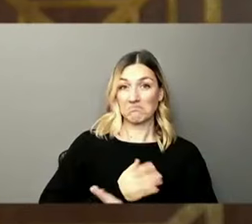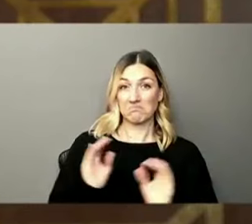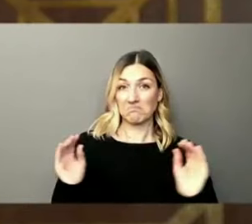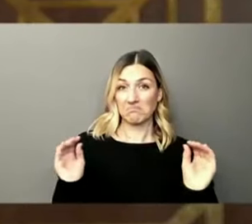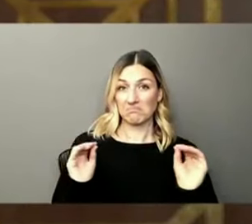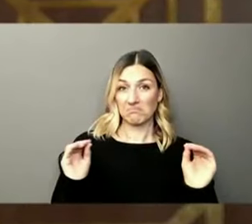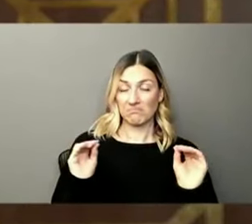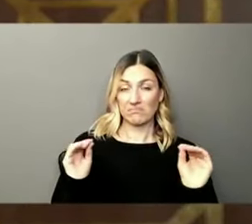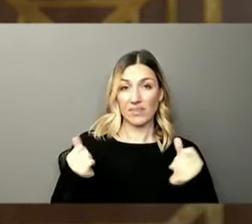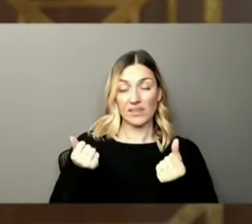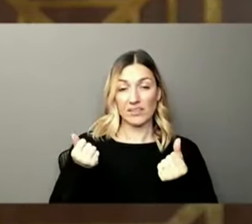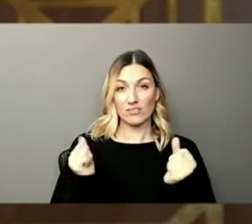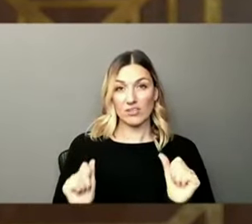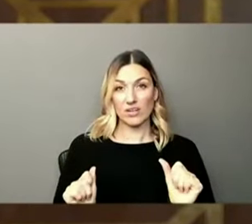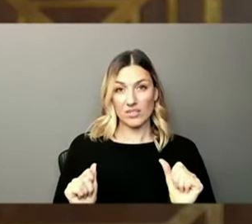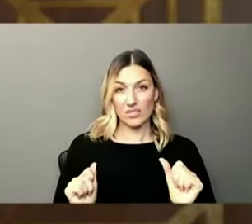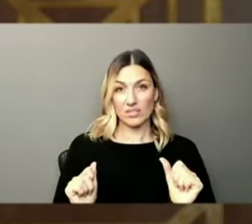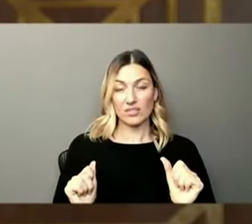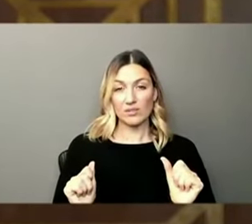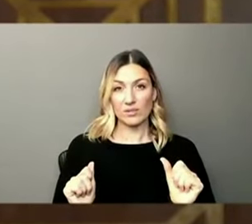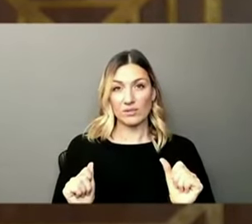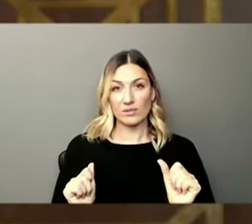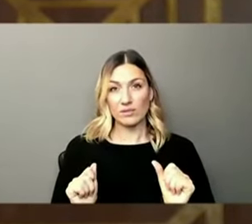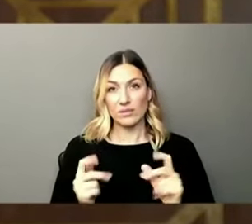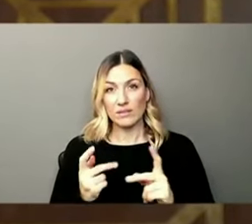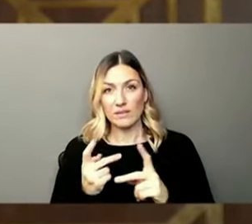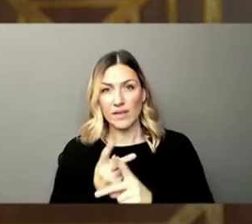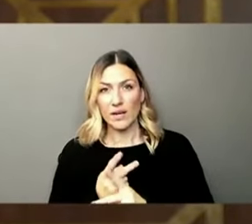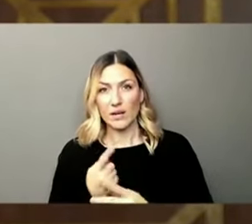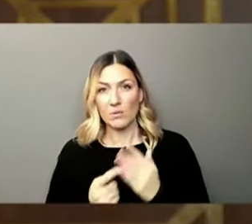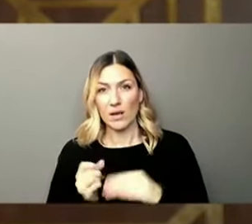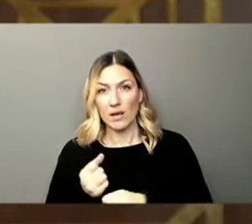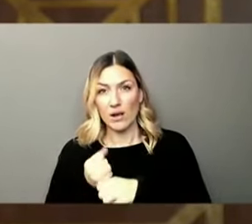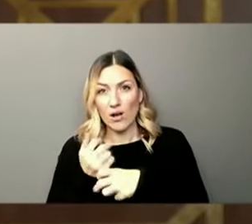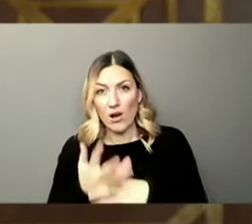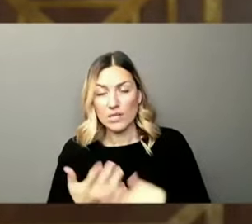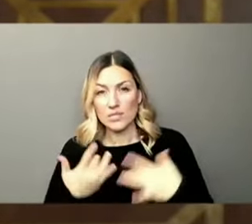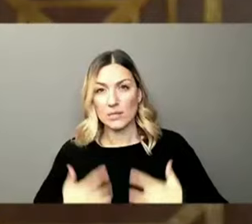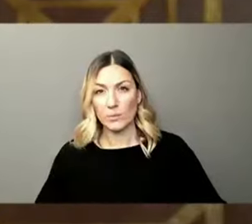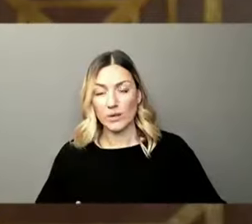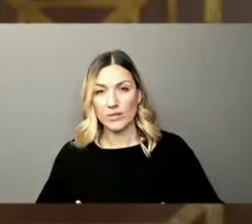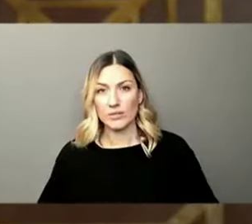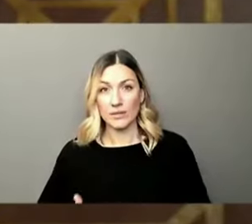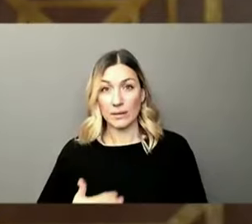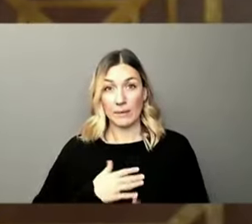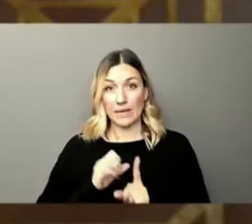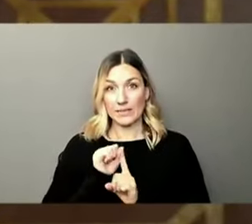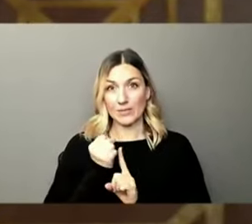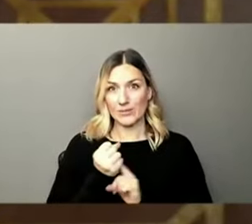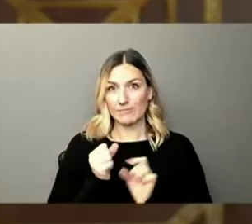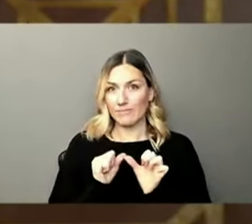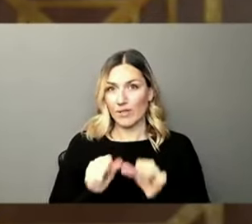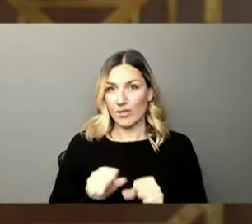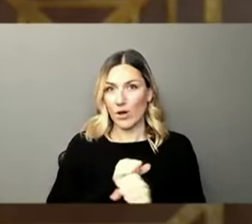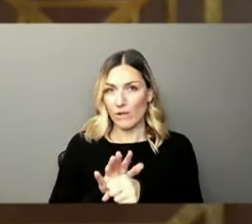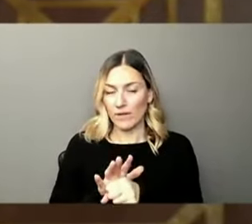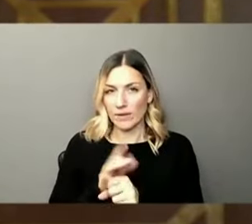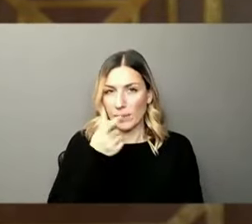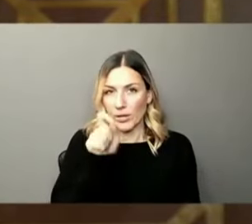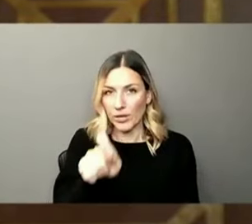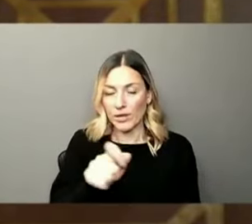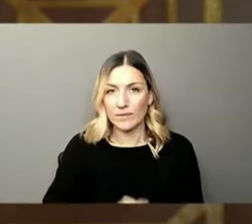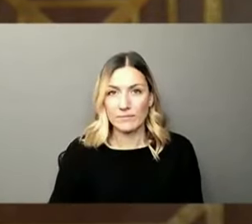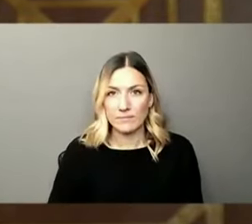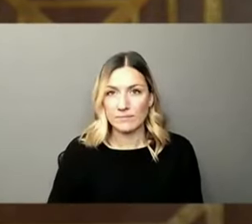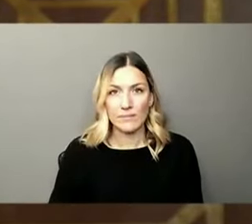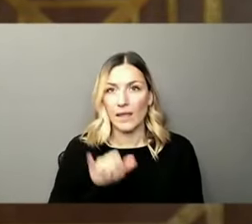trying to figure out what caused the depression. Well, in my case, it's the long COVID. It's had that